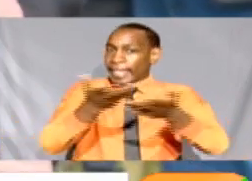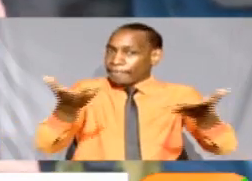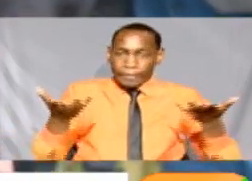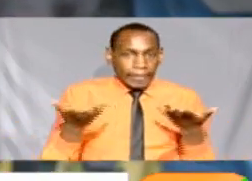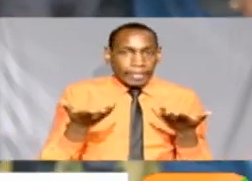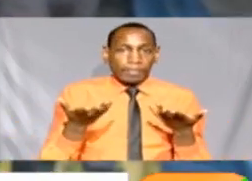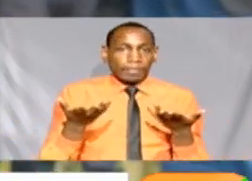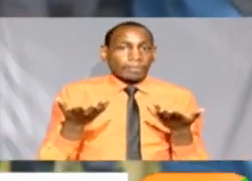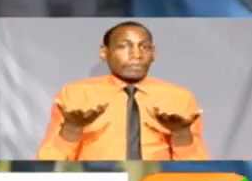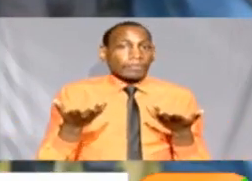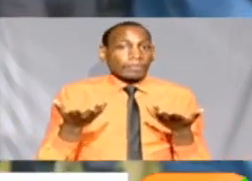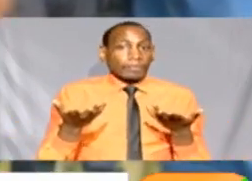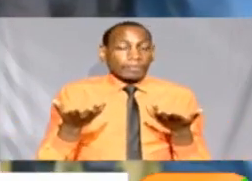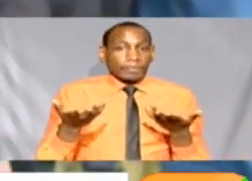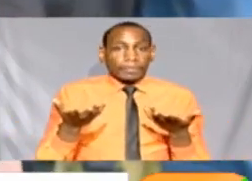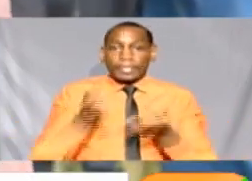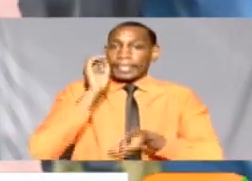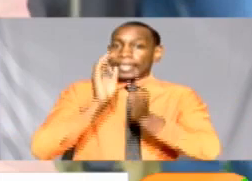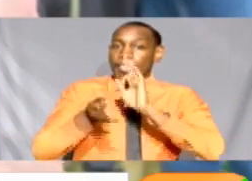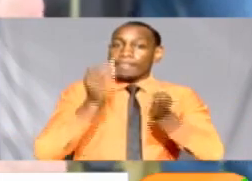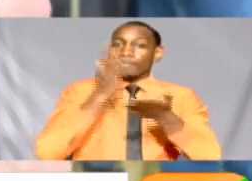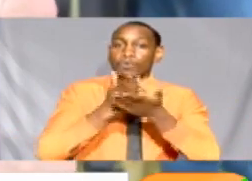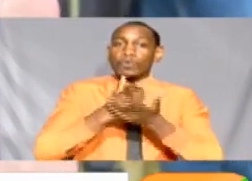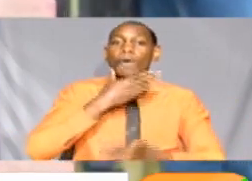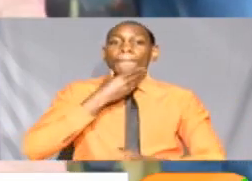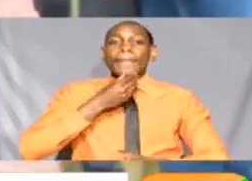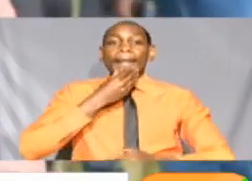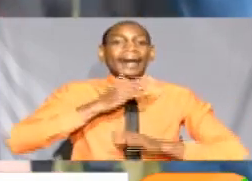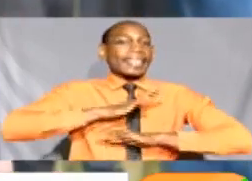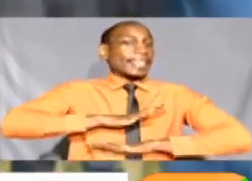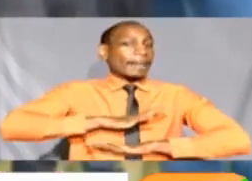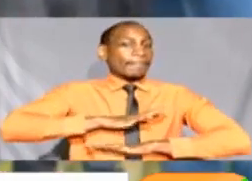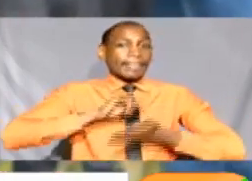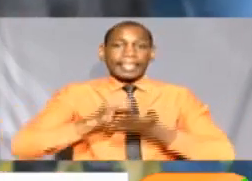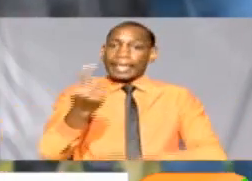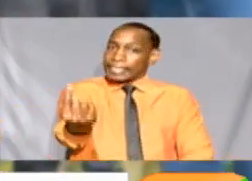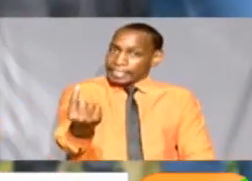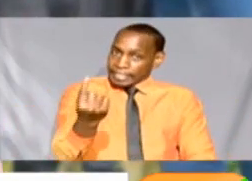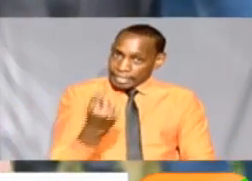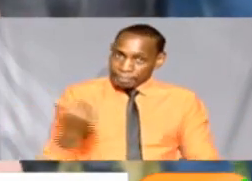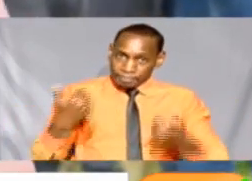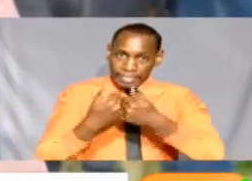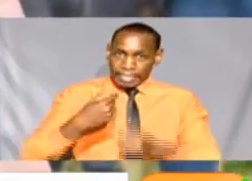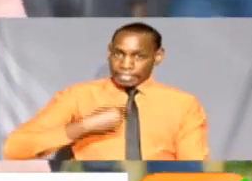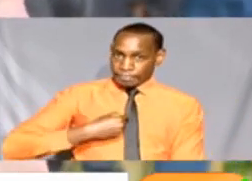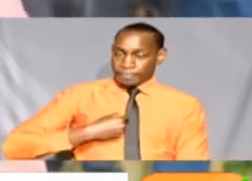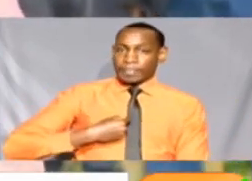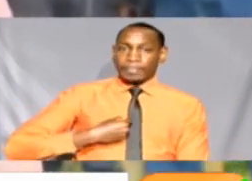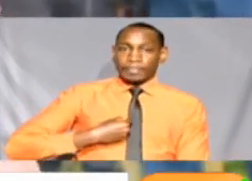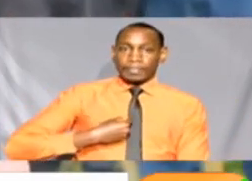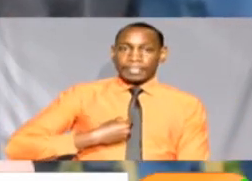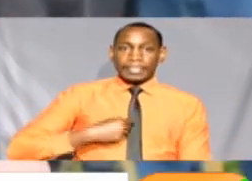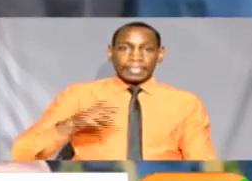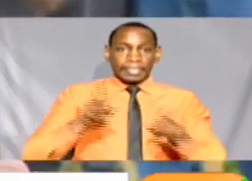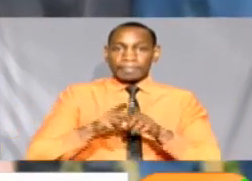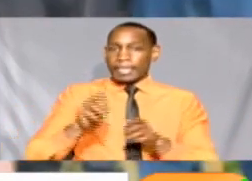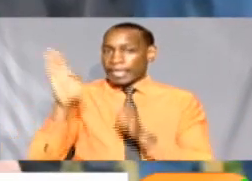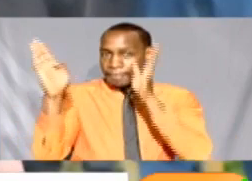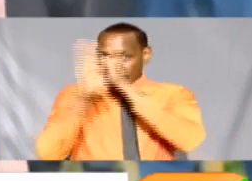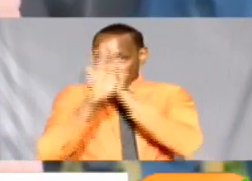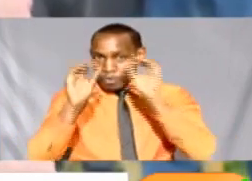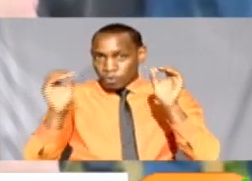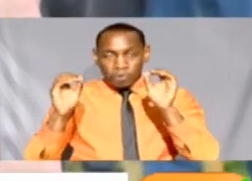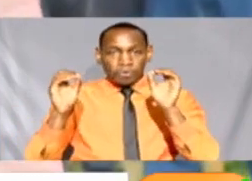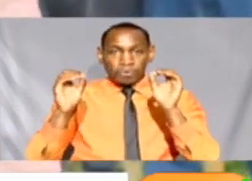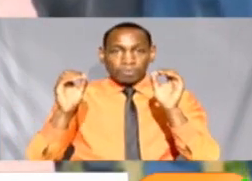and center. If they are men enough, let them come forward and face me. Let them not hide